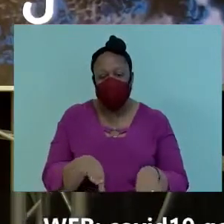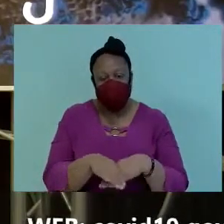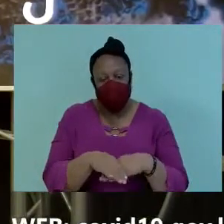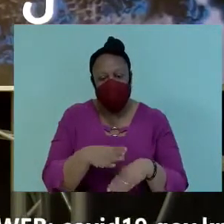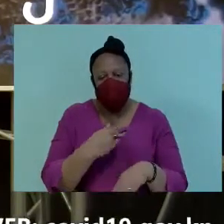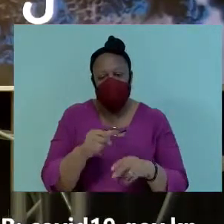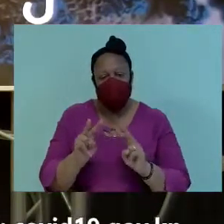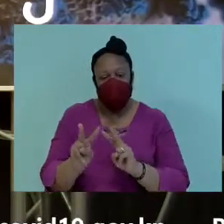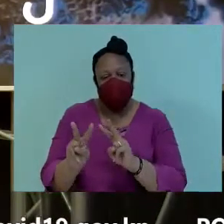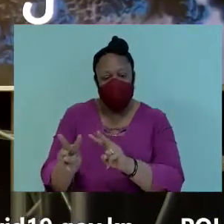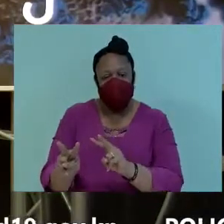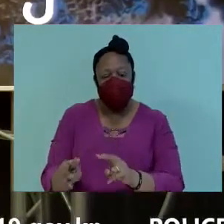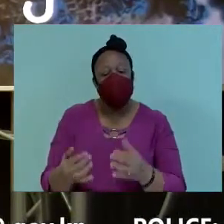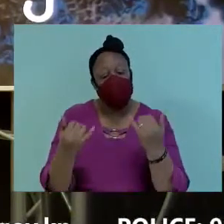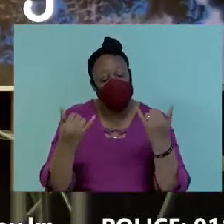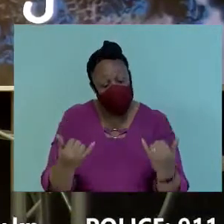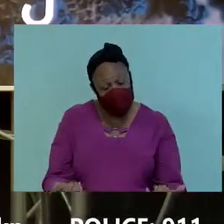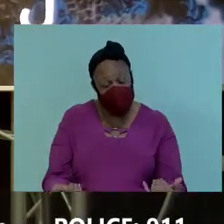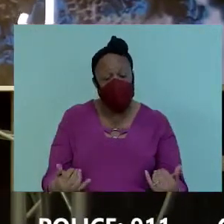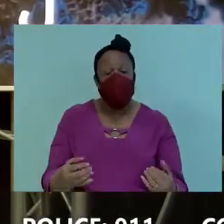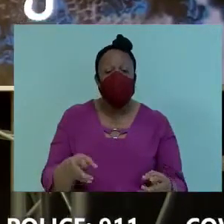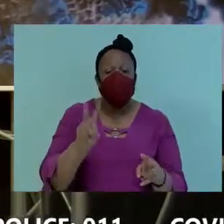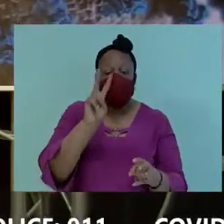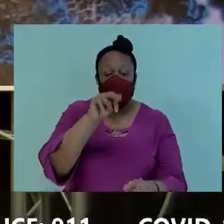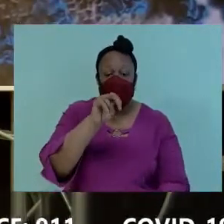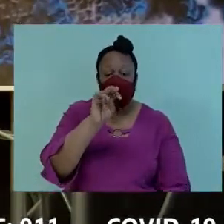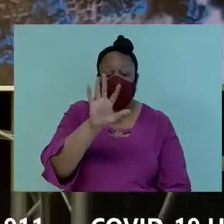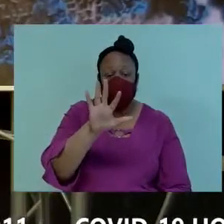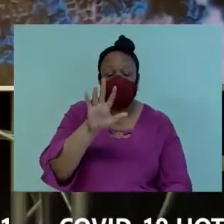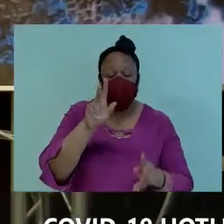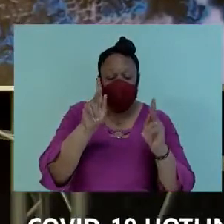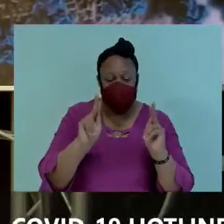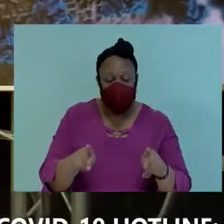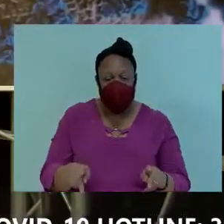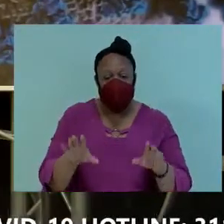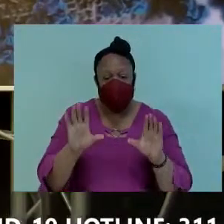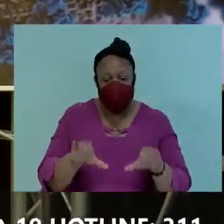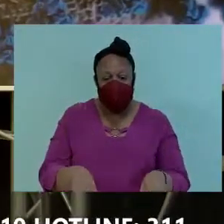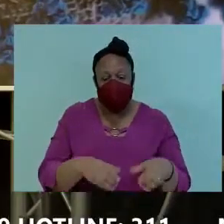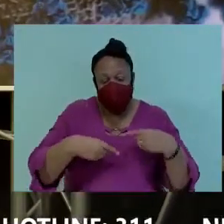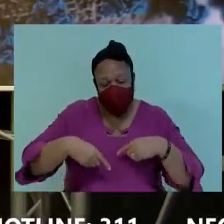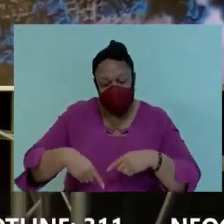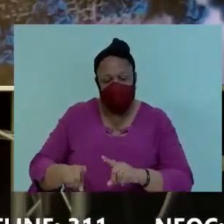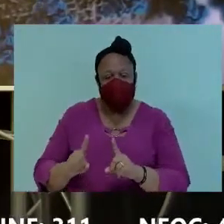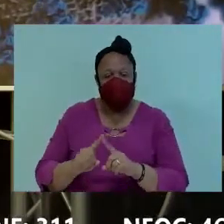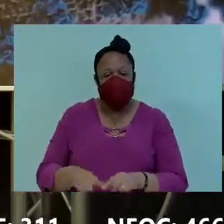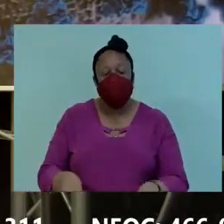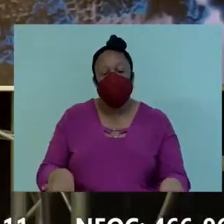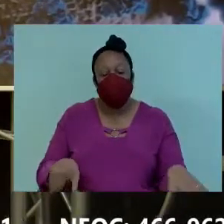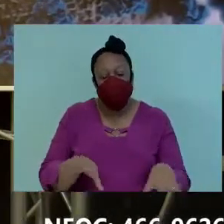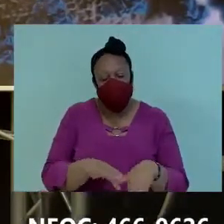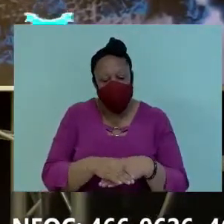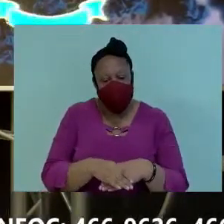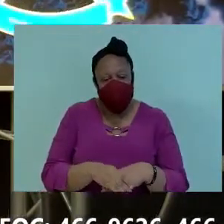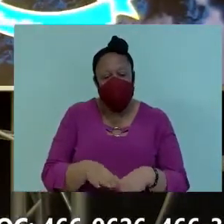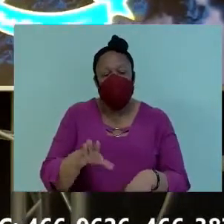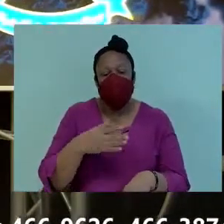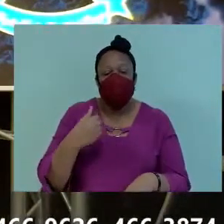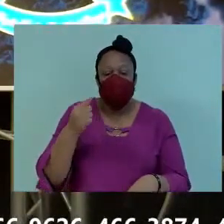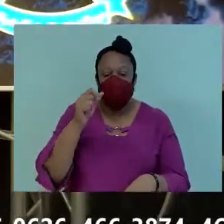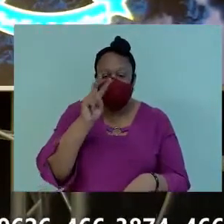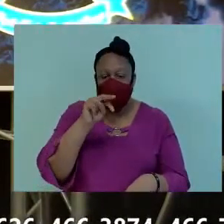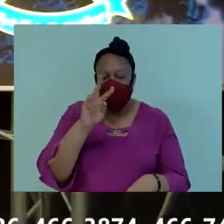ceremonies. 25 persons can now attend, in addition to the officiating minister and